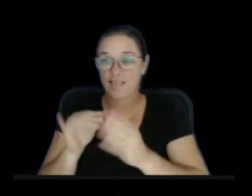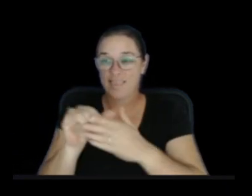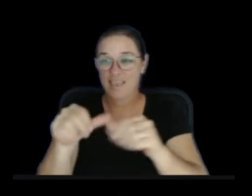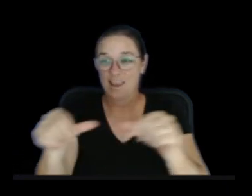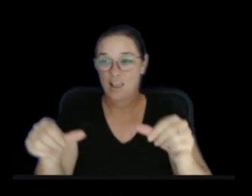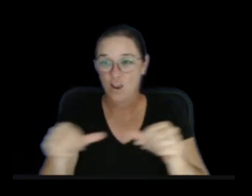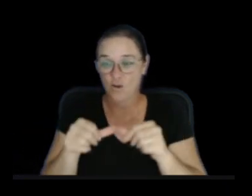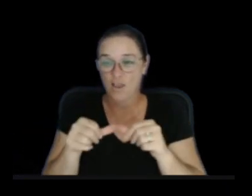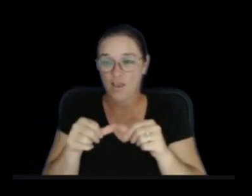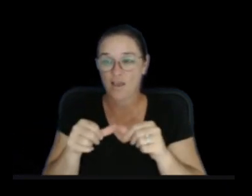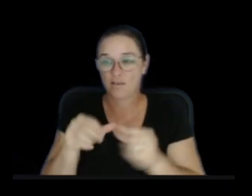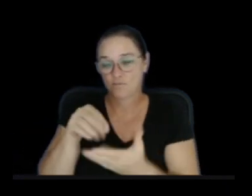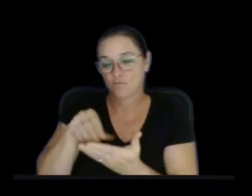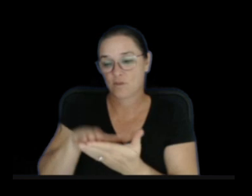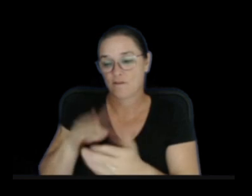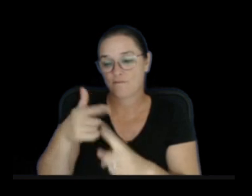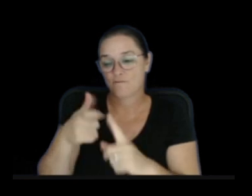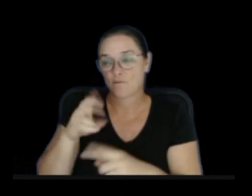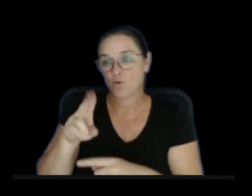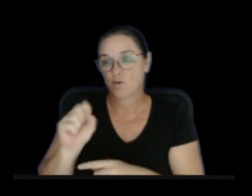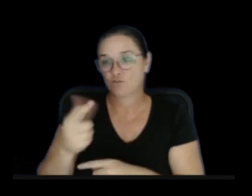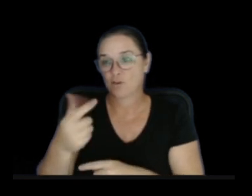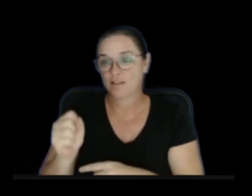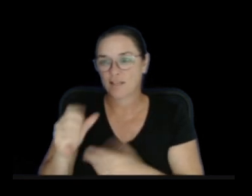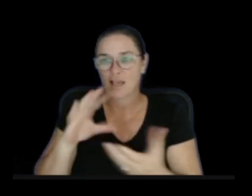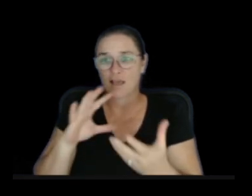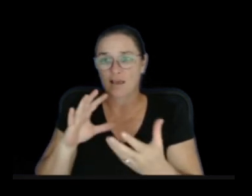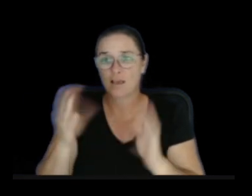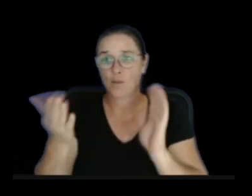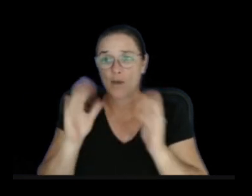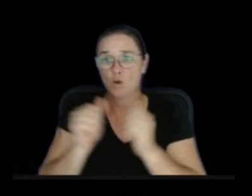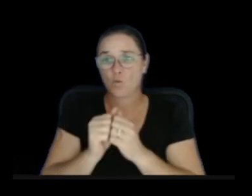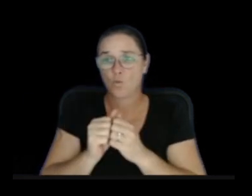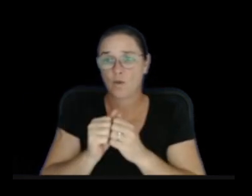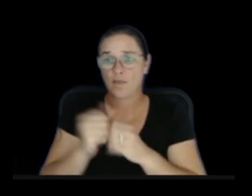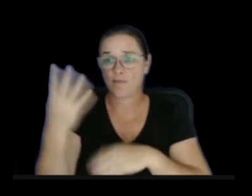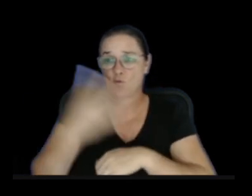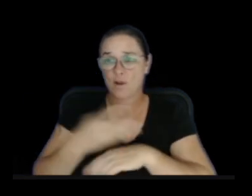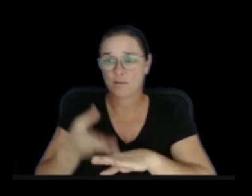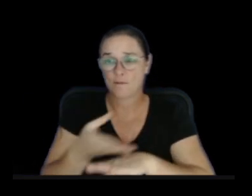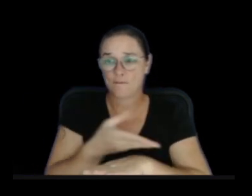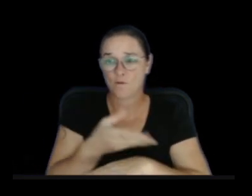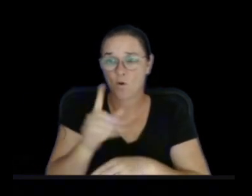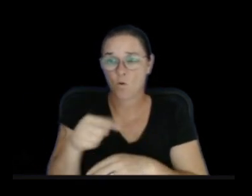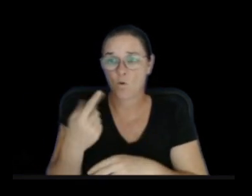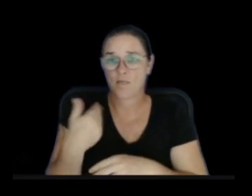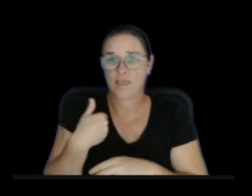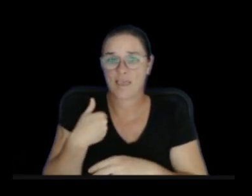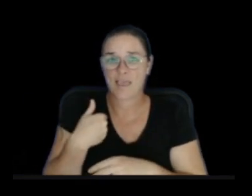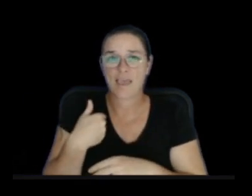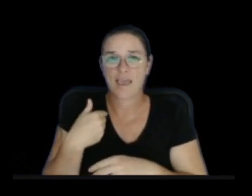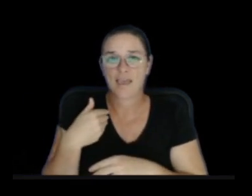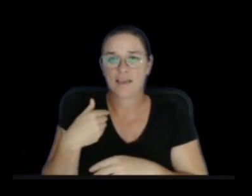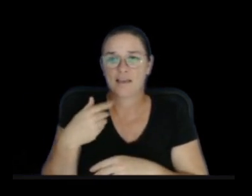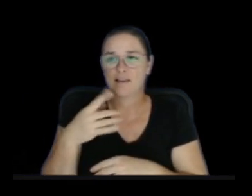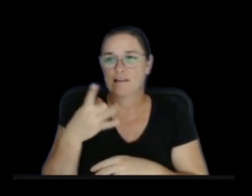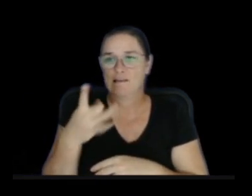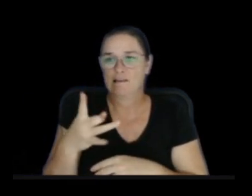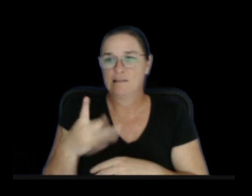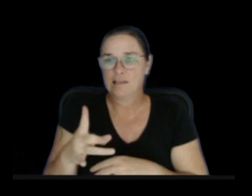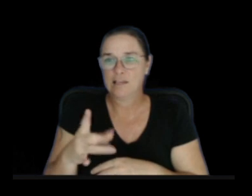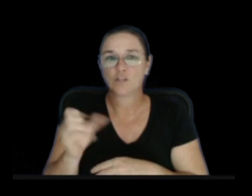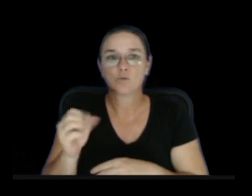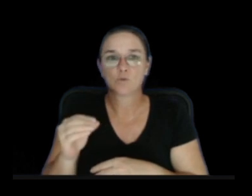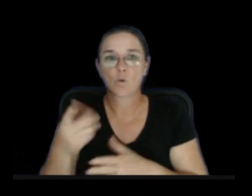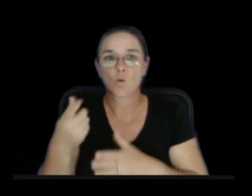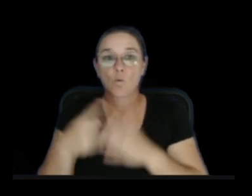USGS, compared to the previous 4 days, which had a total of only 18. So these counts you see on this graph here per day are for the